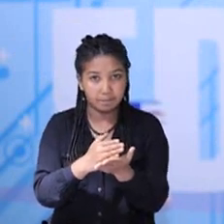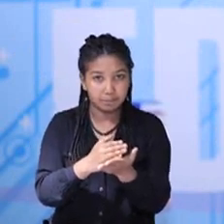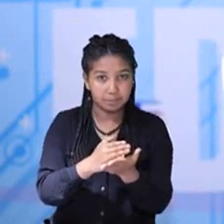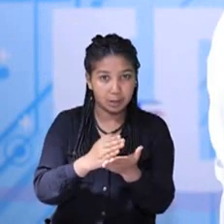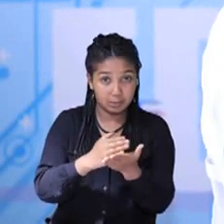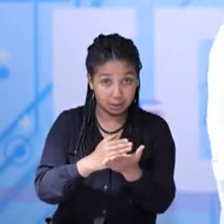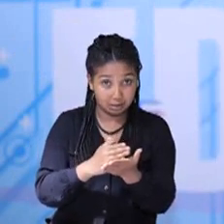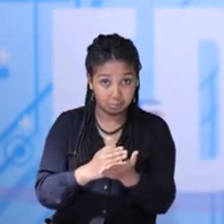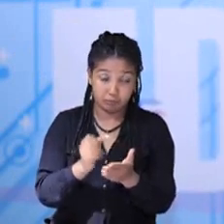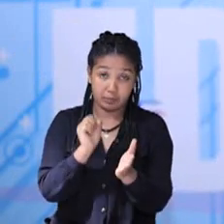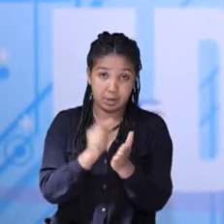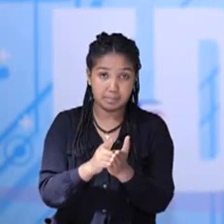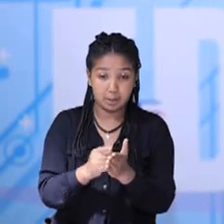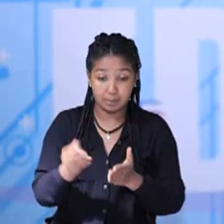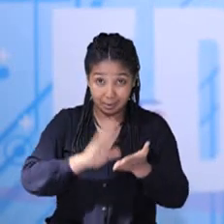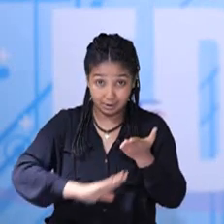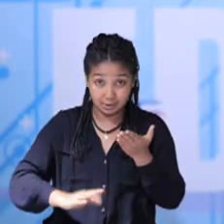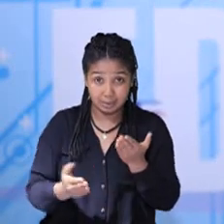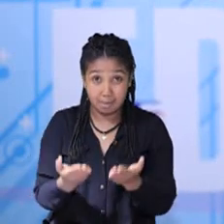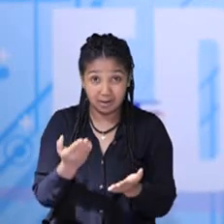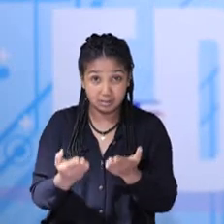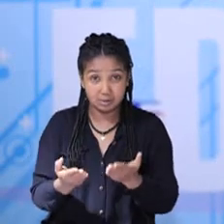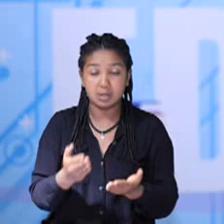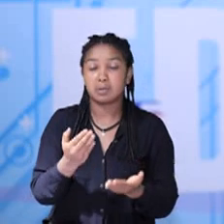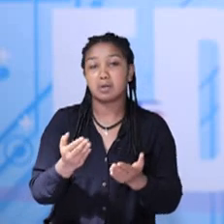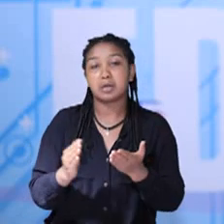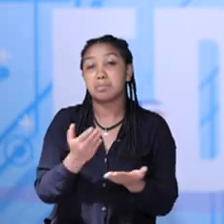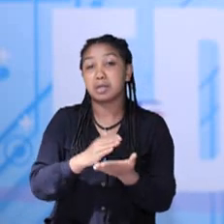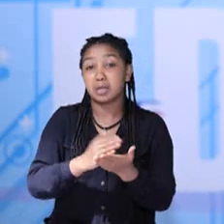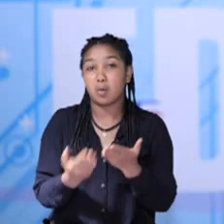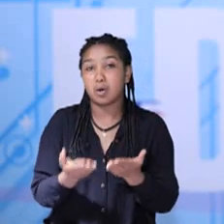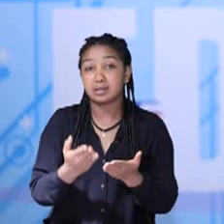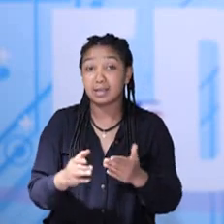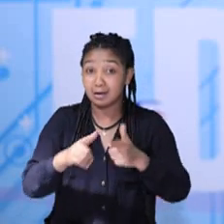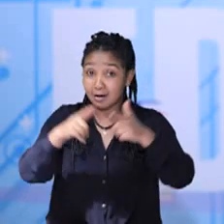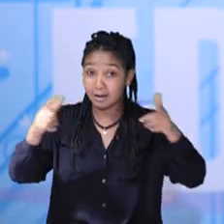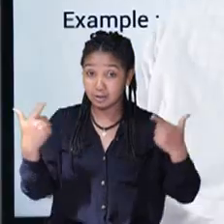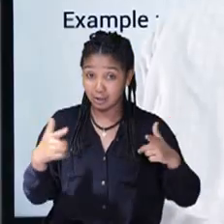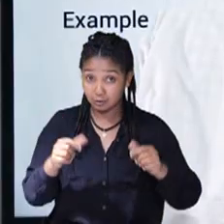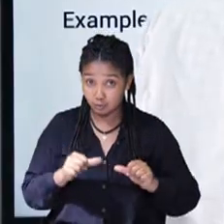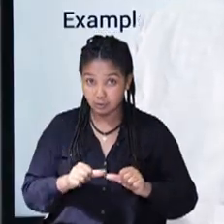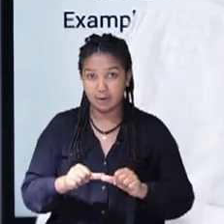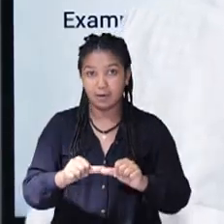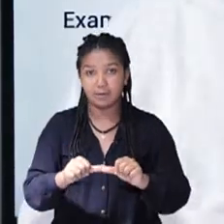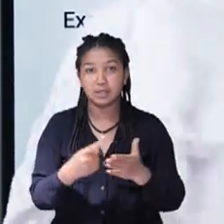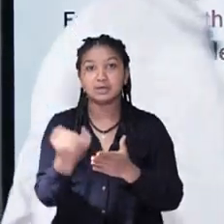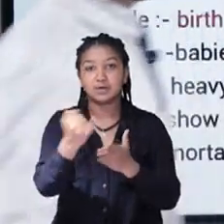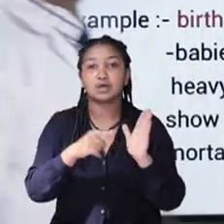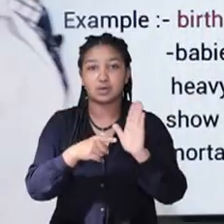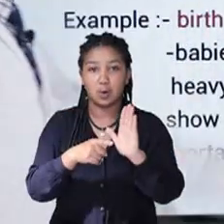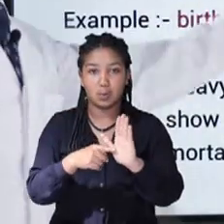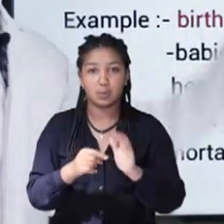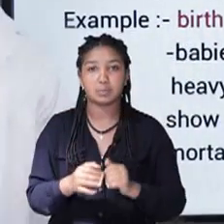in the case of birth mass, in a medium weights, they have a greater chance to survive. This figure